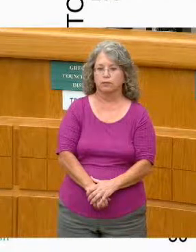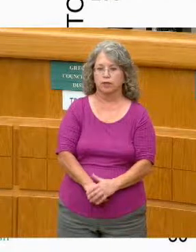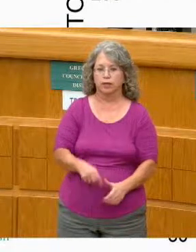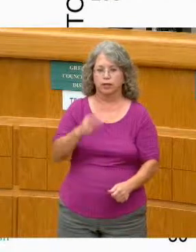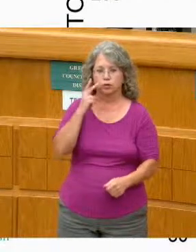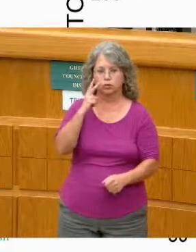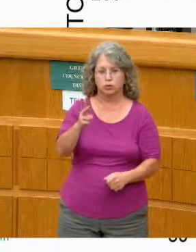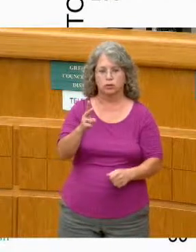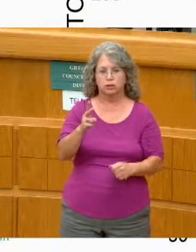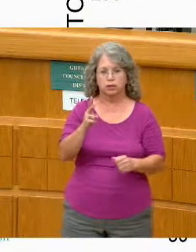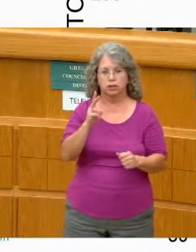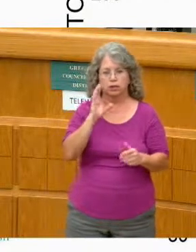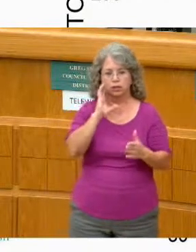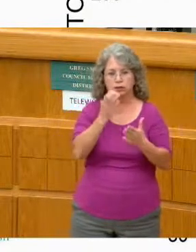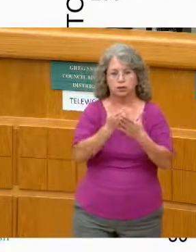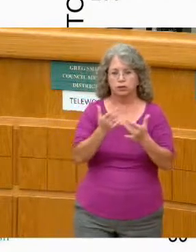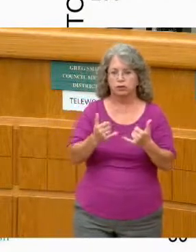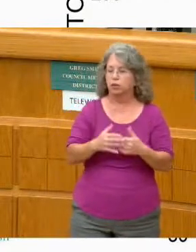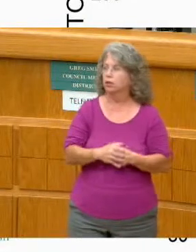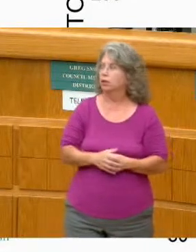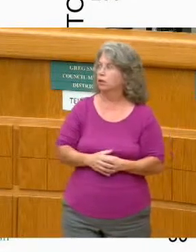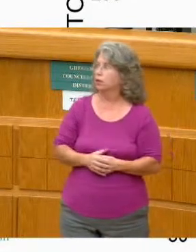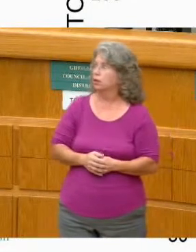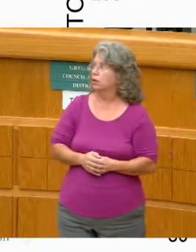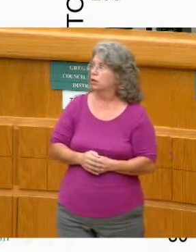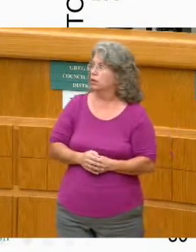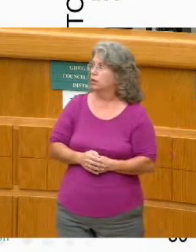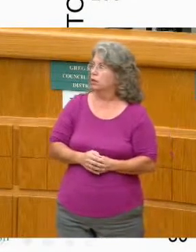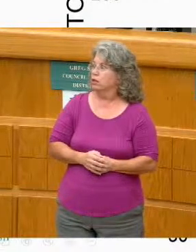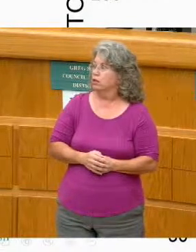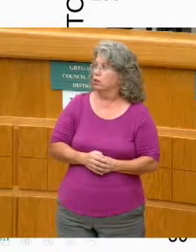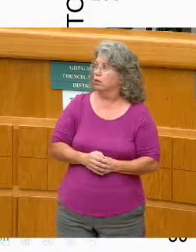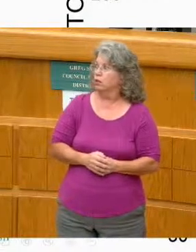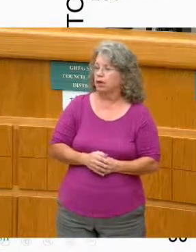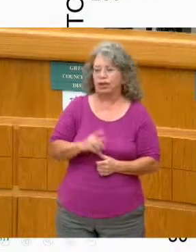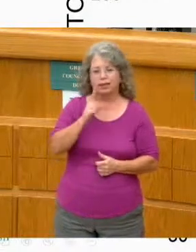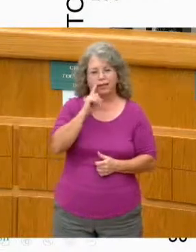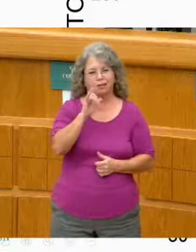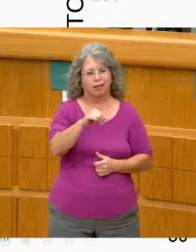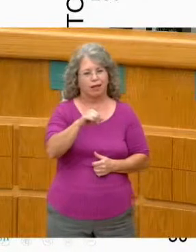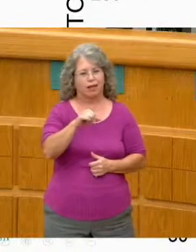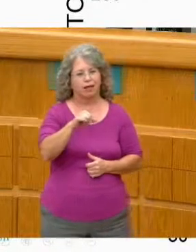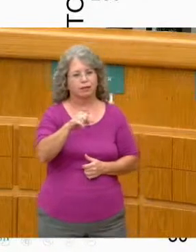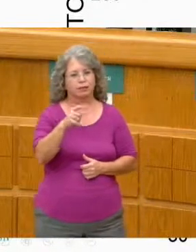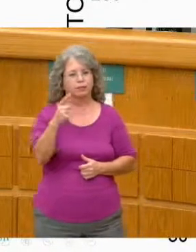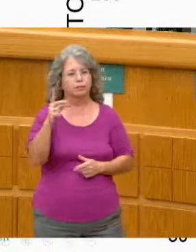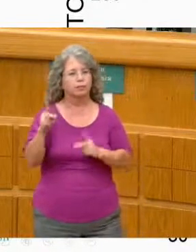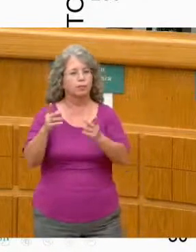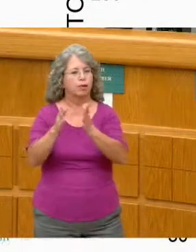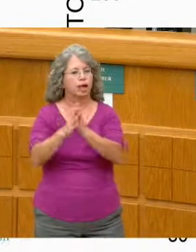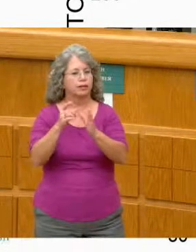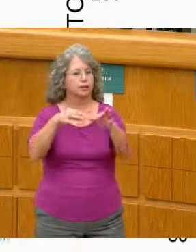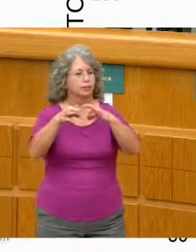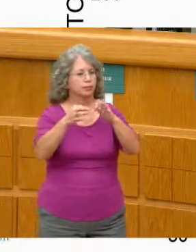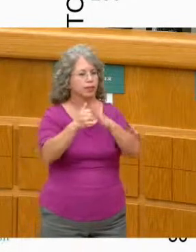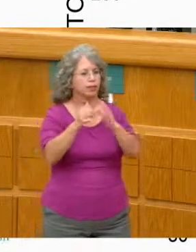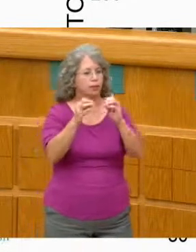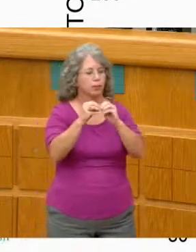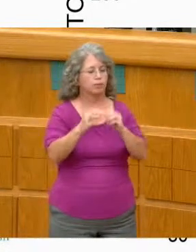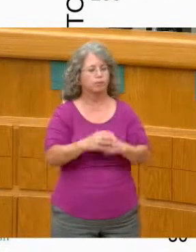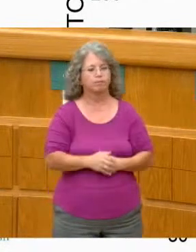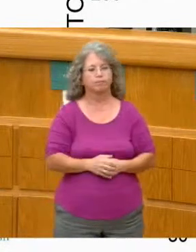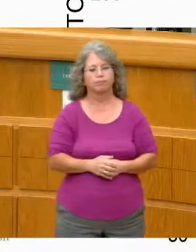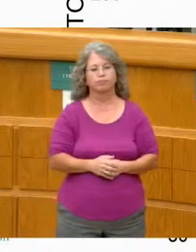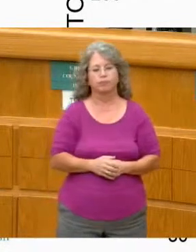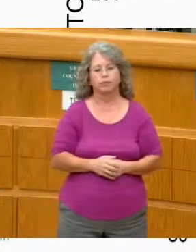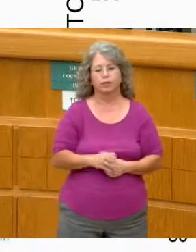Can you see the slide now? Is Yeah, that getting projected? I see this slide. It may be this slide that needs some explaining.